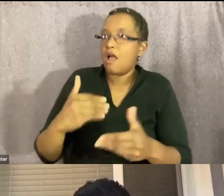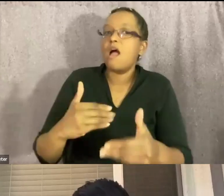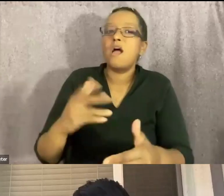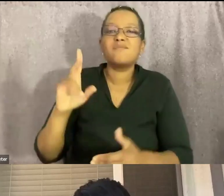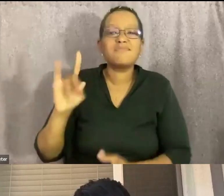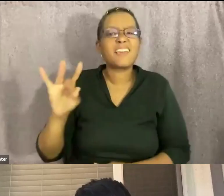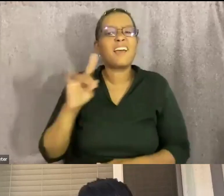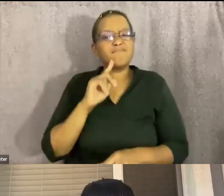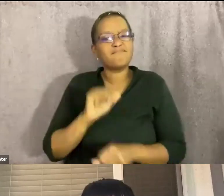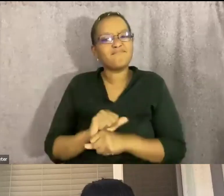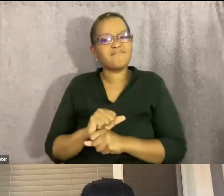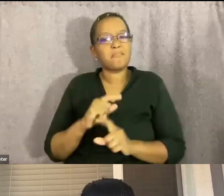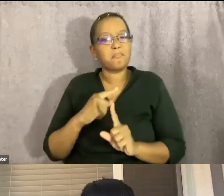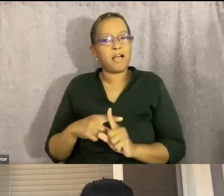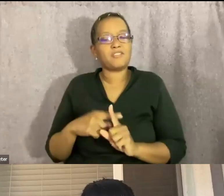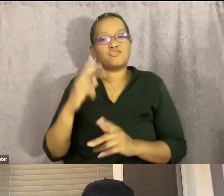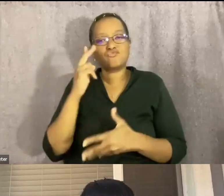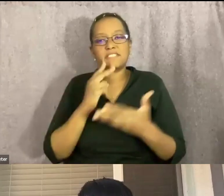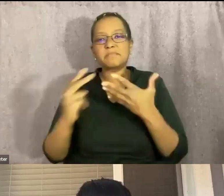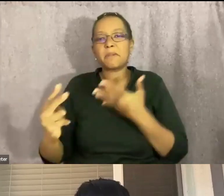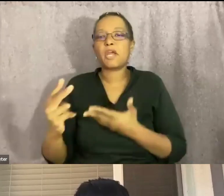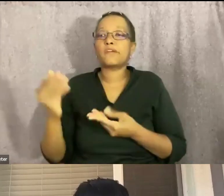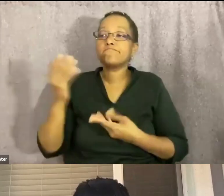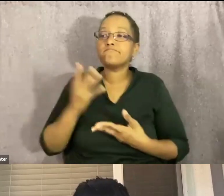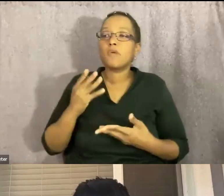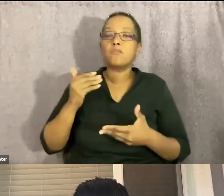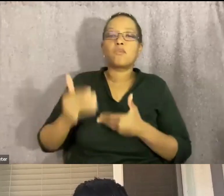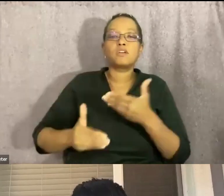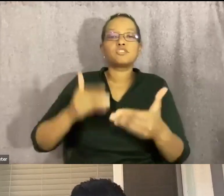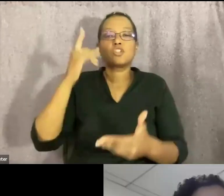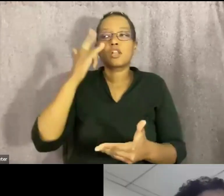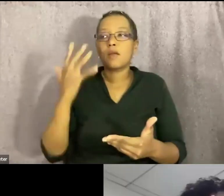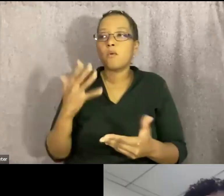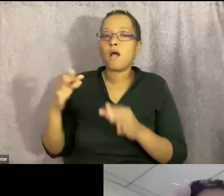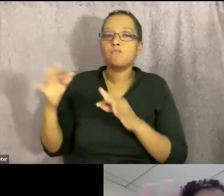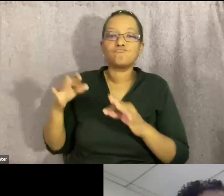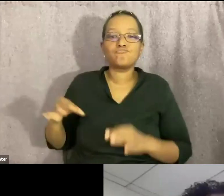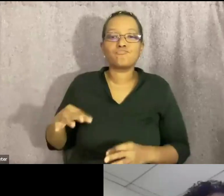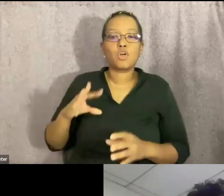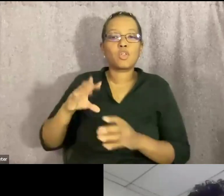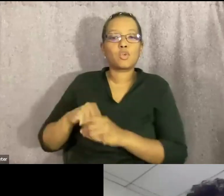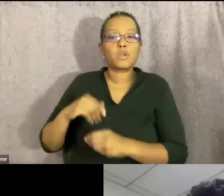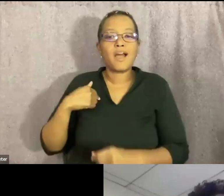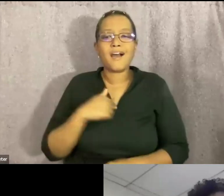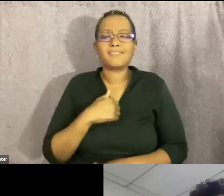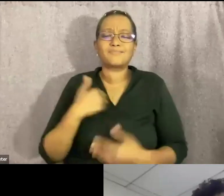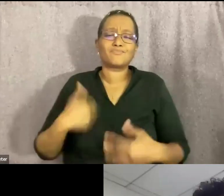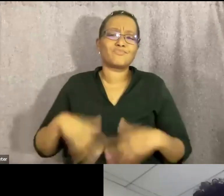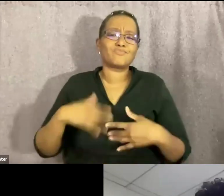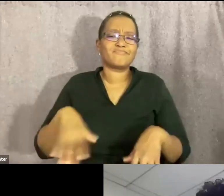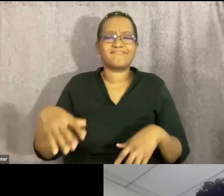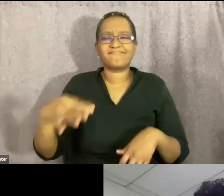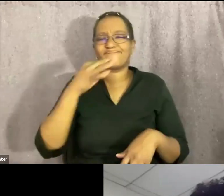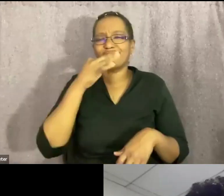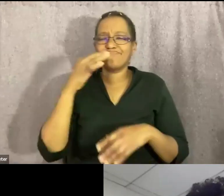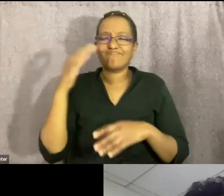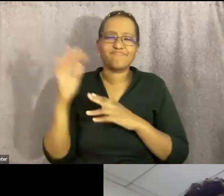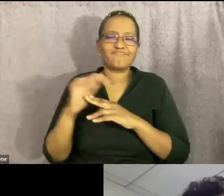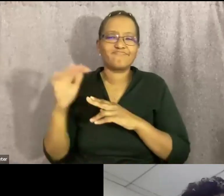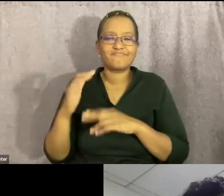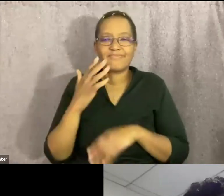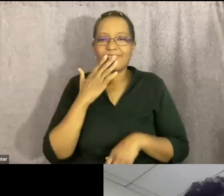doing it, and the hard part is for us to find them, connect with them, and be able to support them.